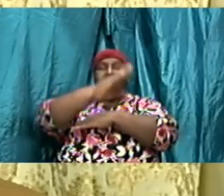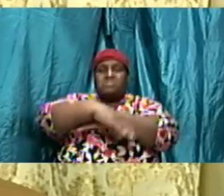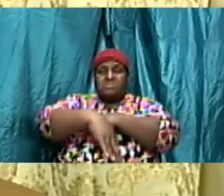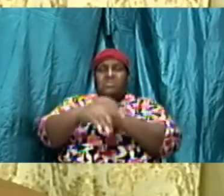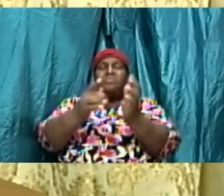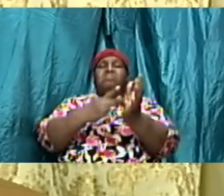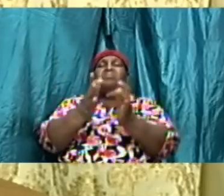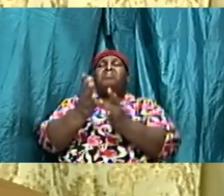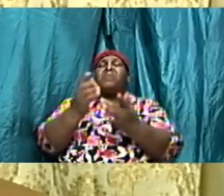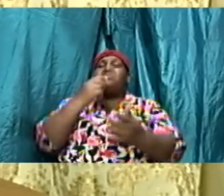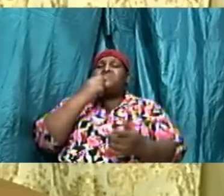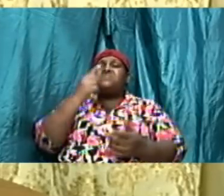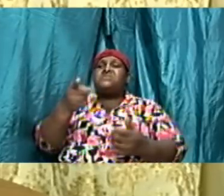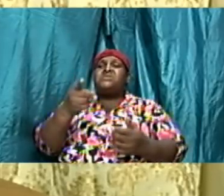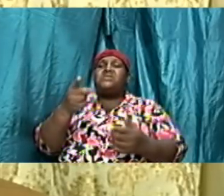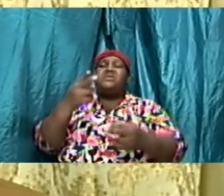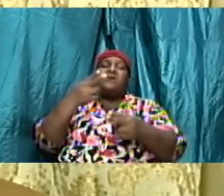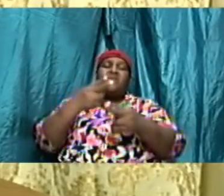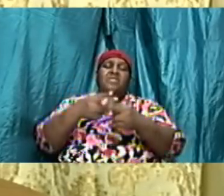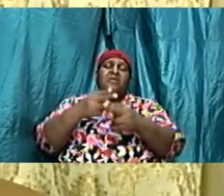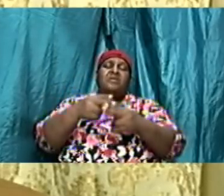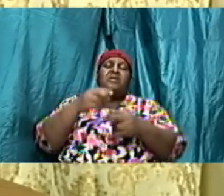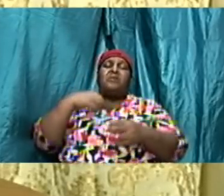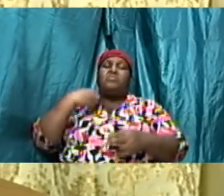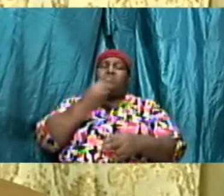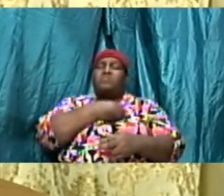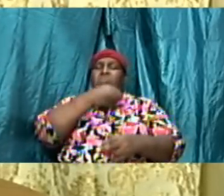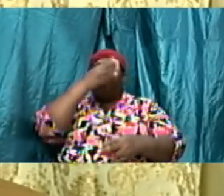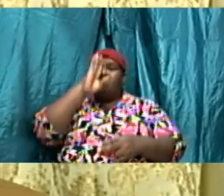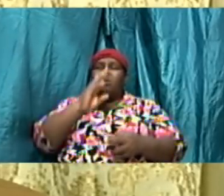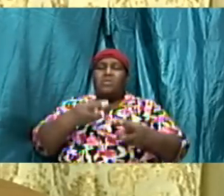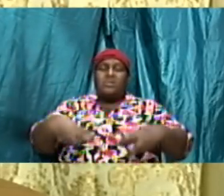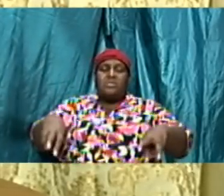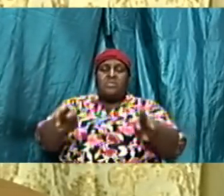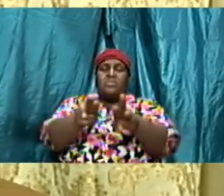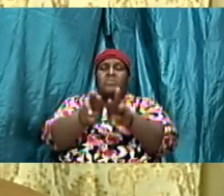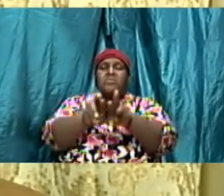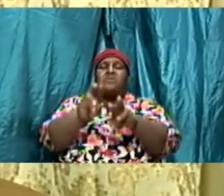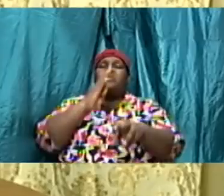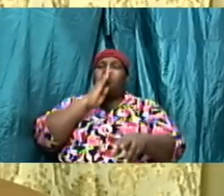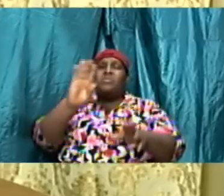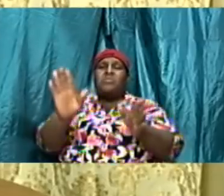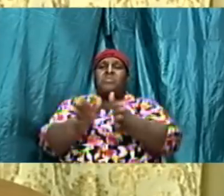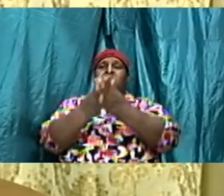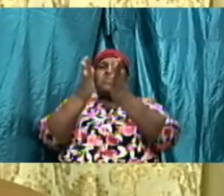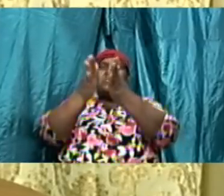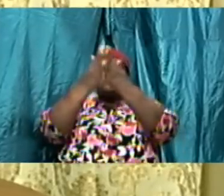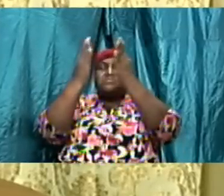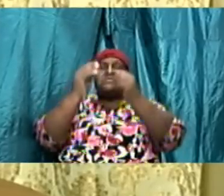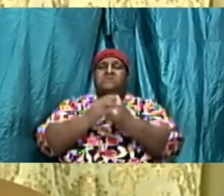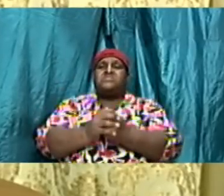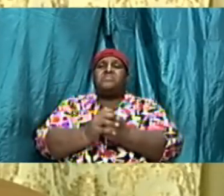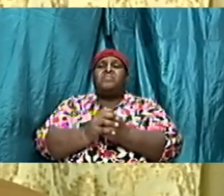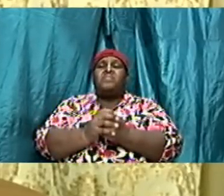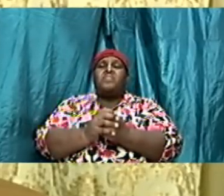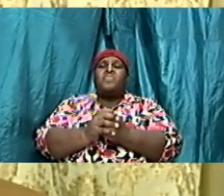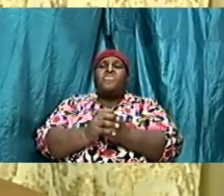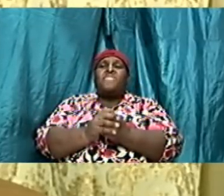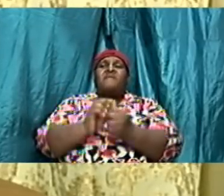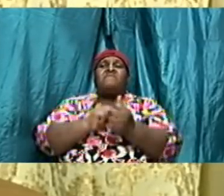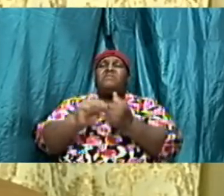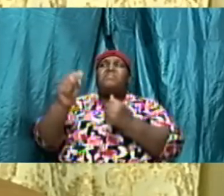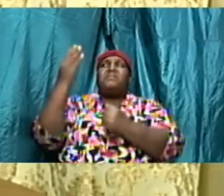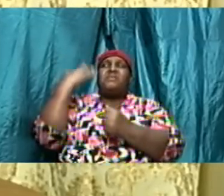very same, the name of our God is worthy to be praised. Now, for the past